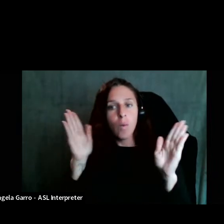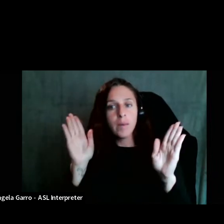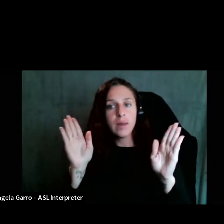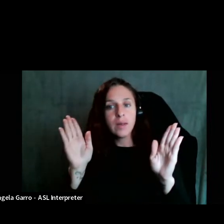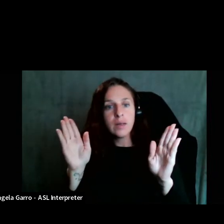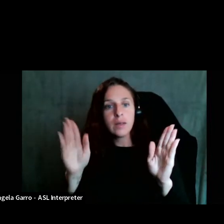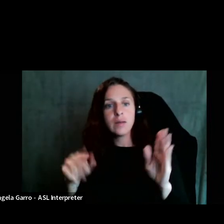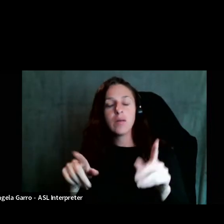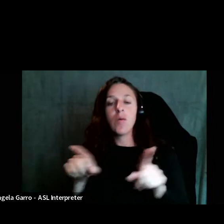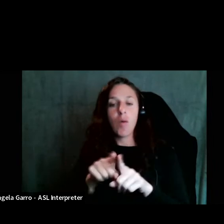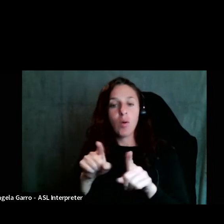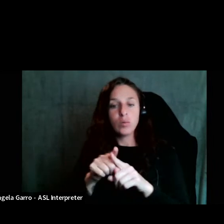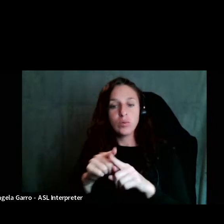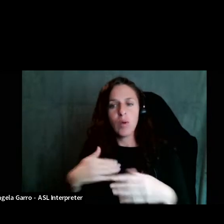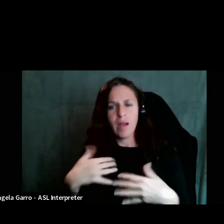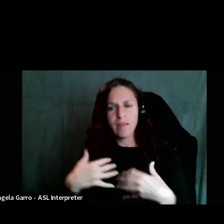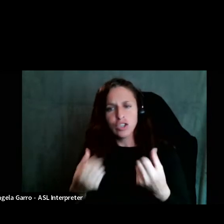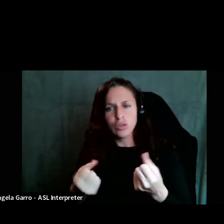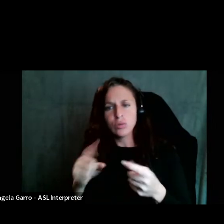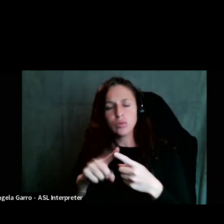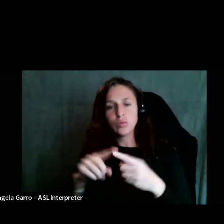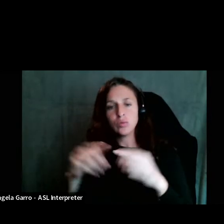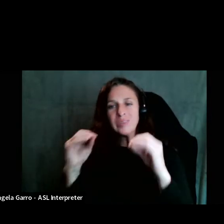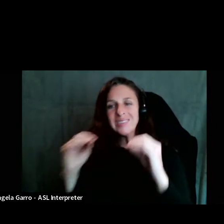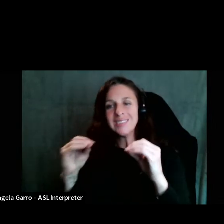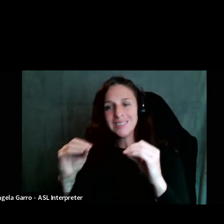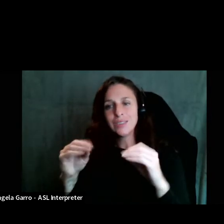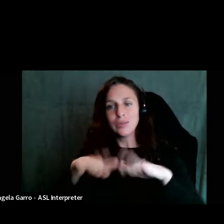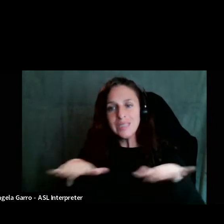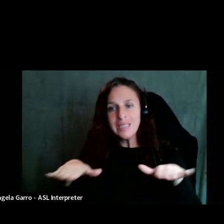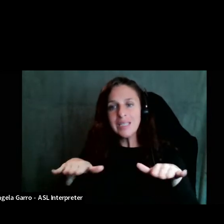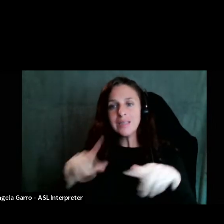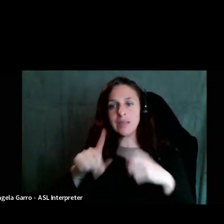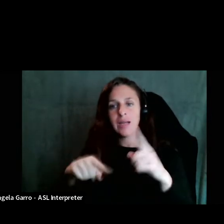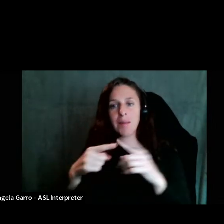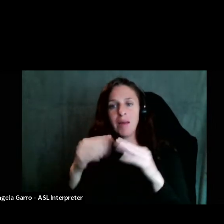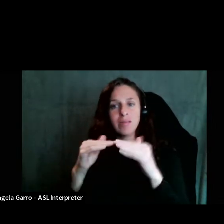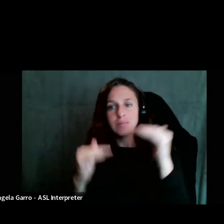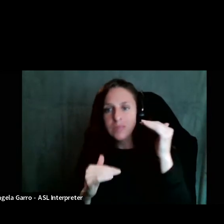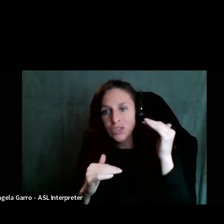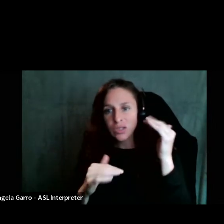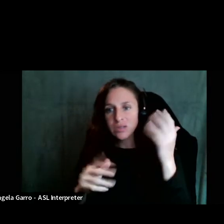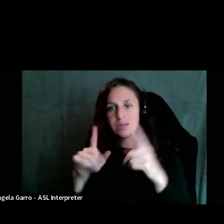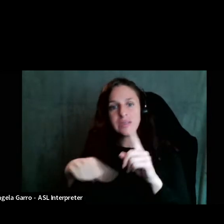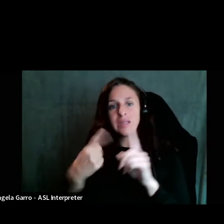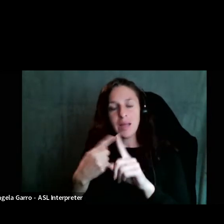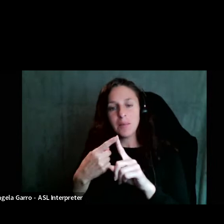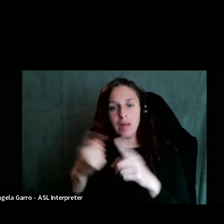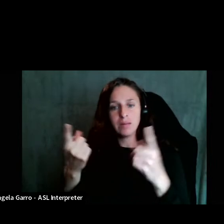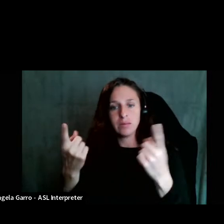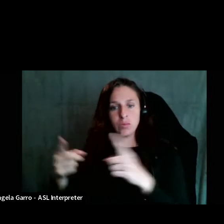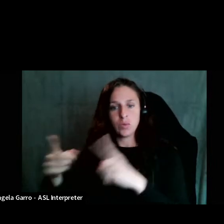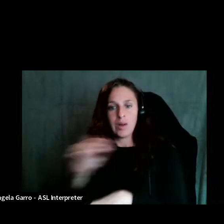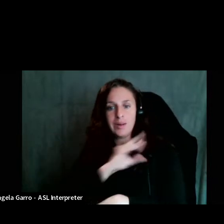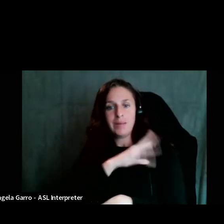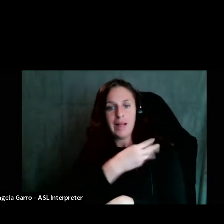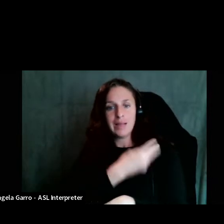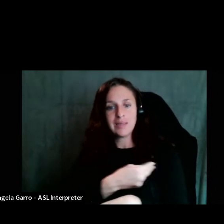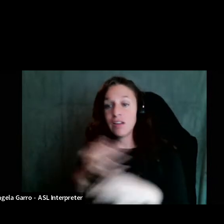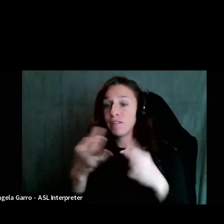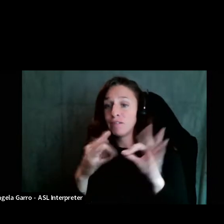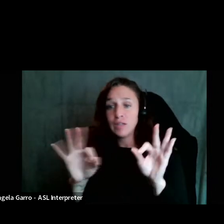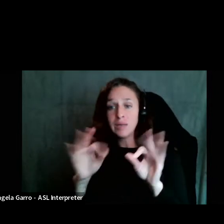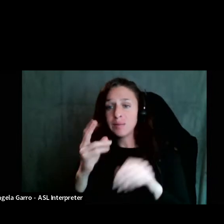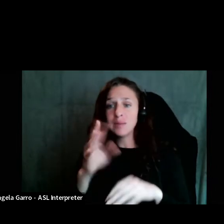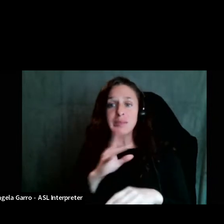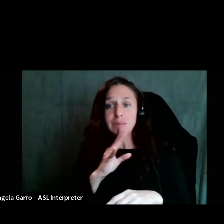that she has about the injustice that is going on in Palestine at this time. Freedom of speech is embodied in